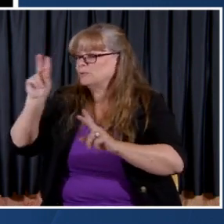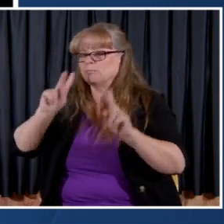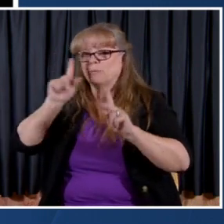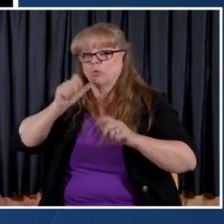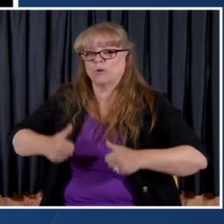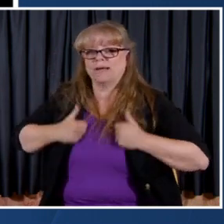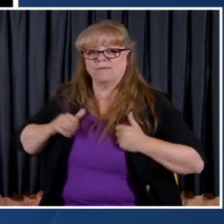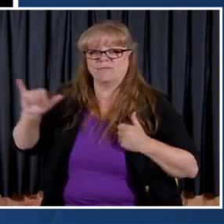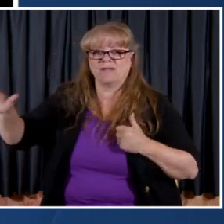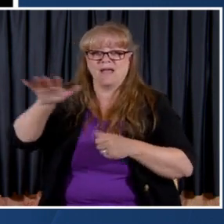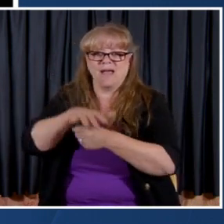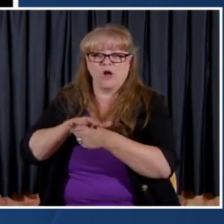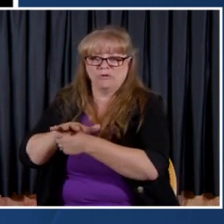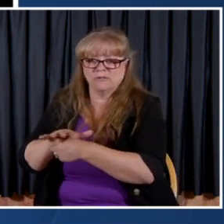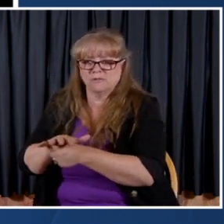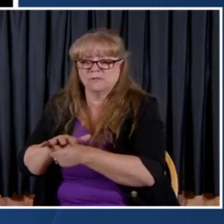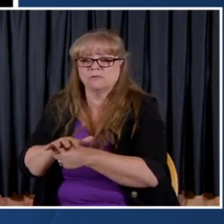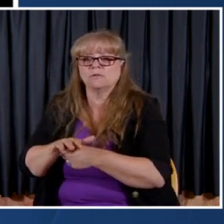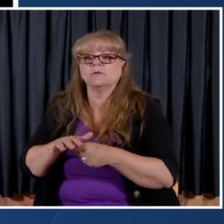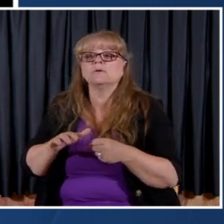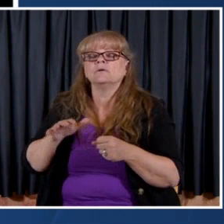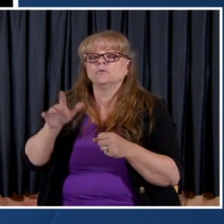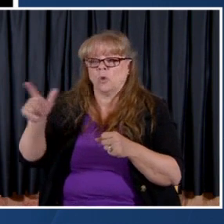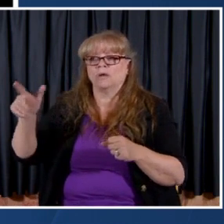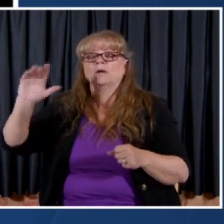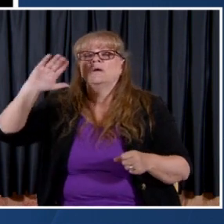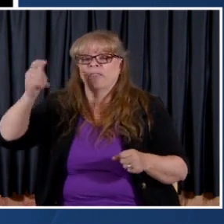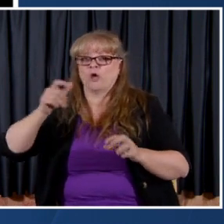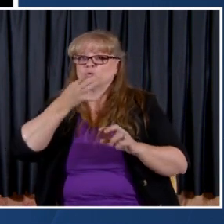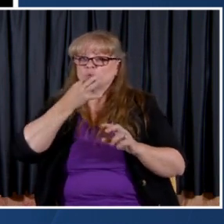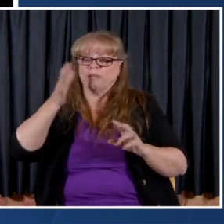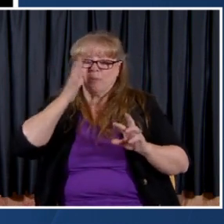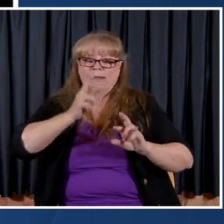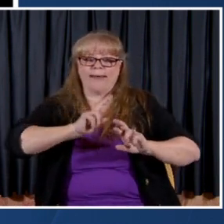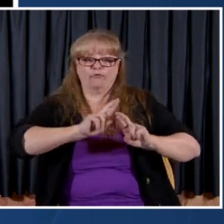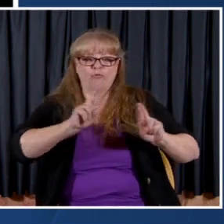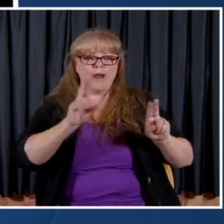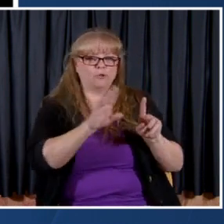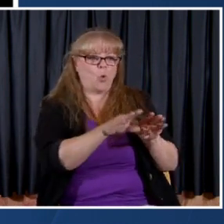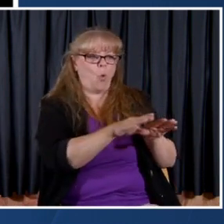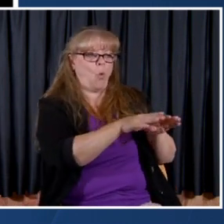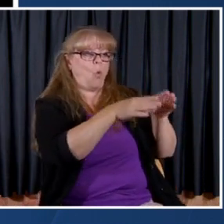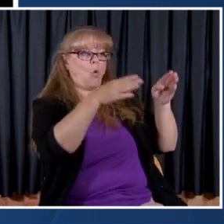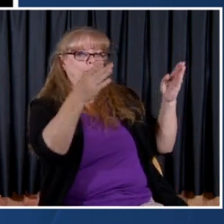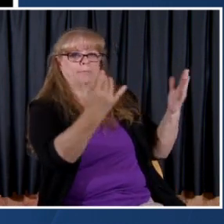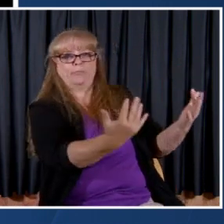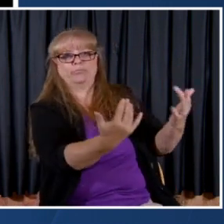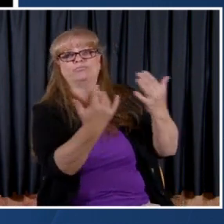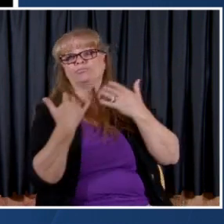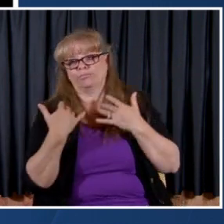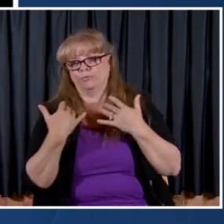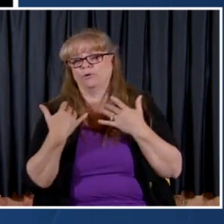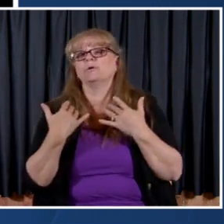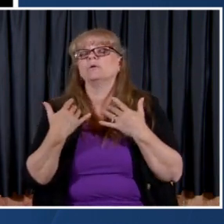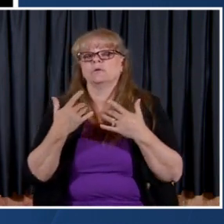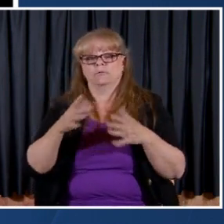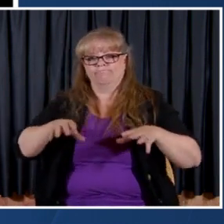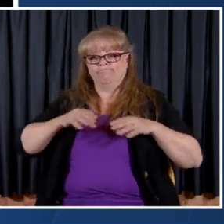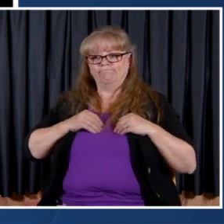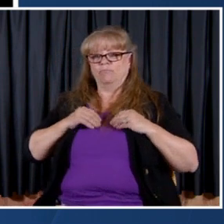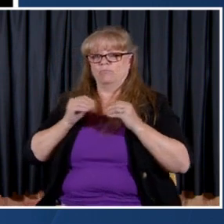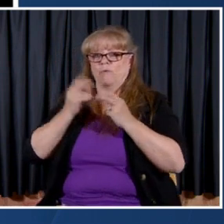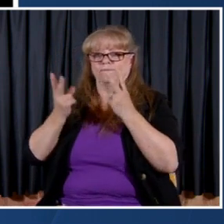the economic need to get there more and more. They're understanding the precautions that can be taken to minimize risk and reduce the